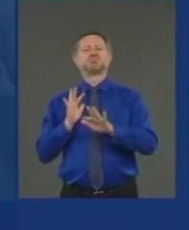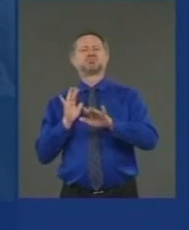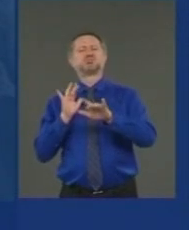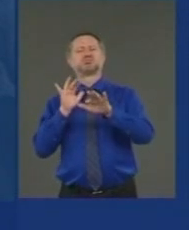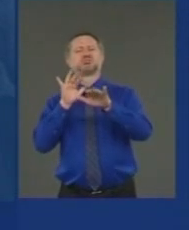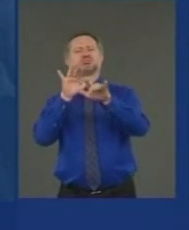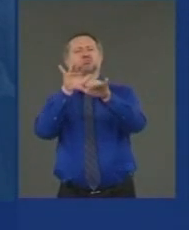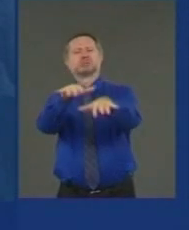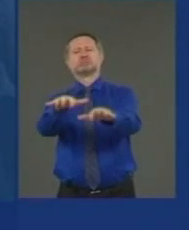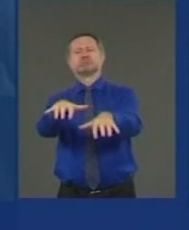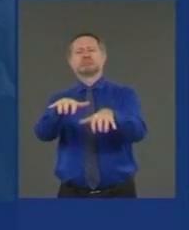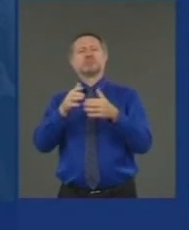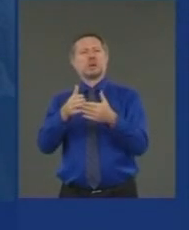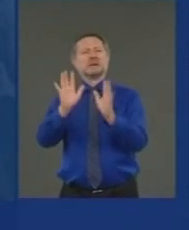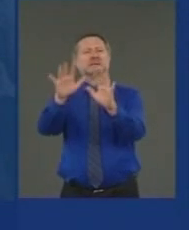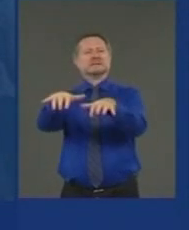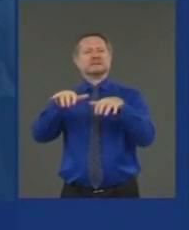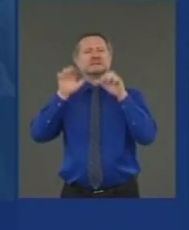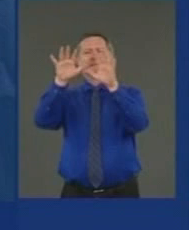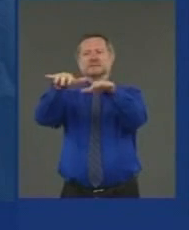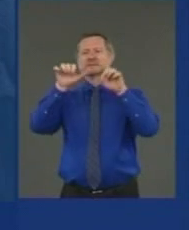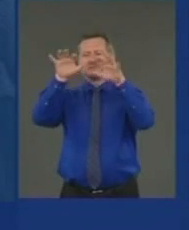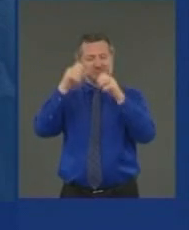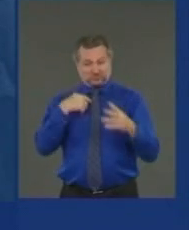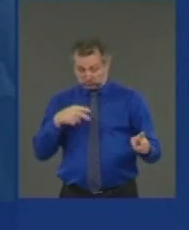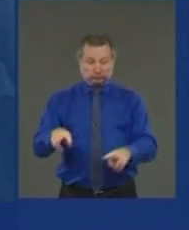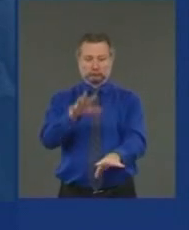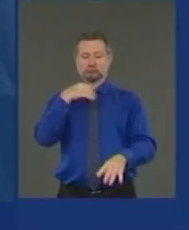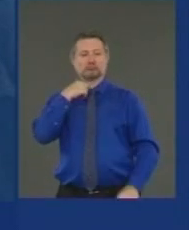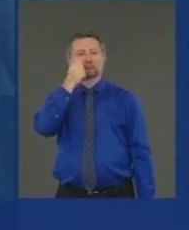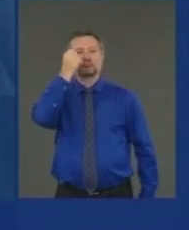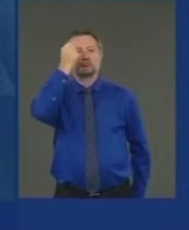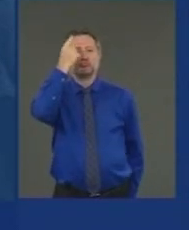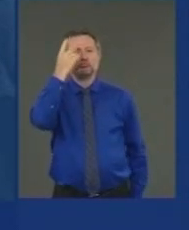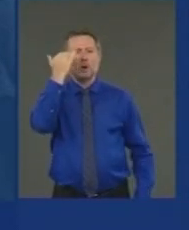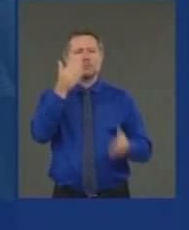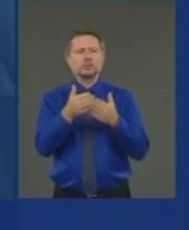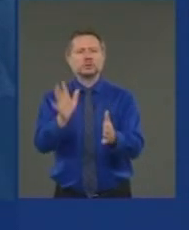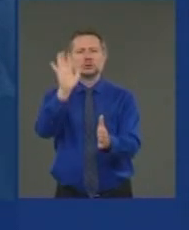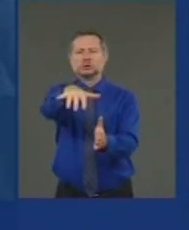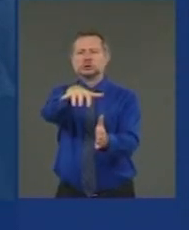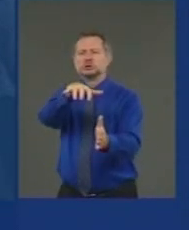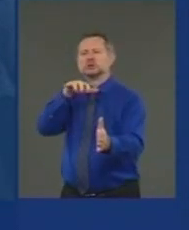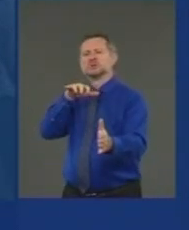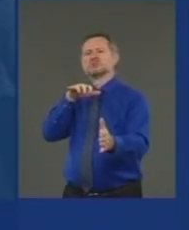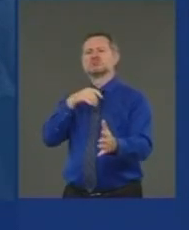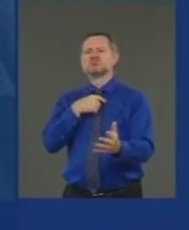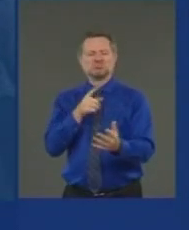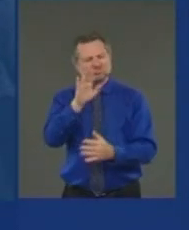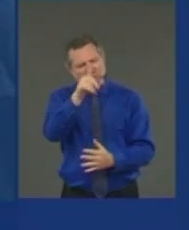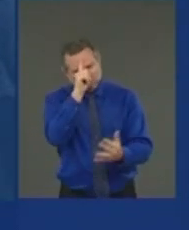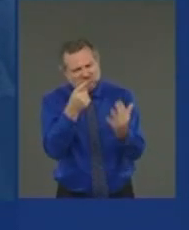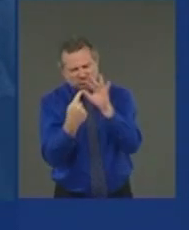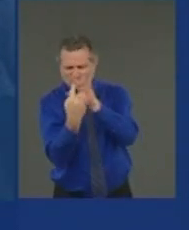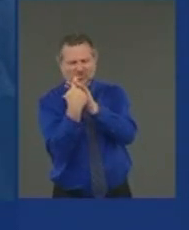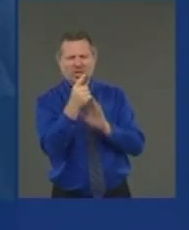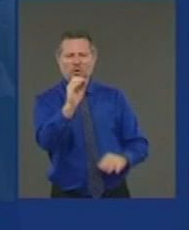deck and leave, it's just, it's disrespectful. It's illegal.